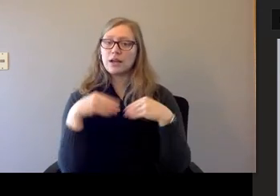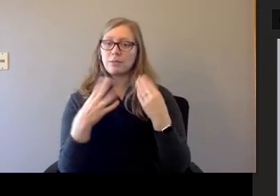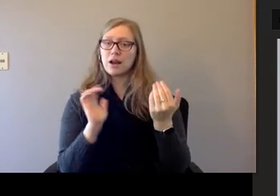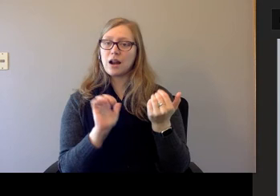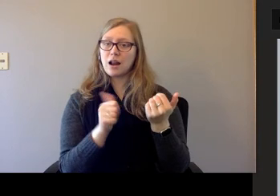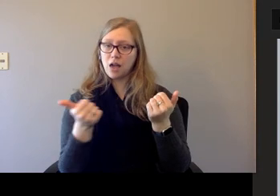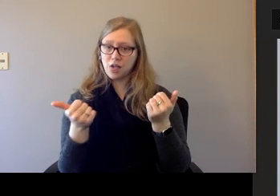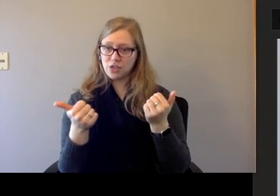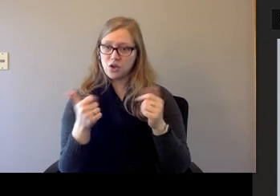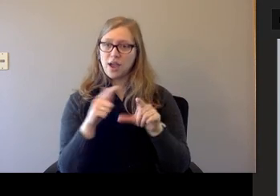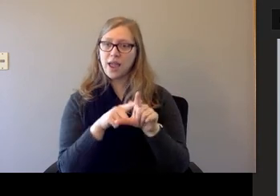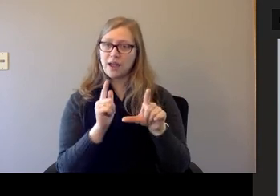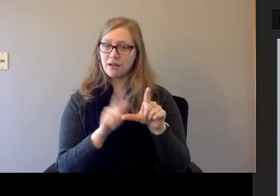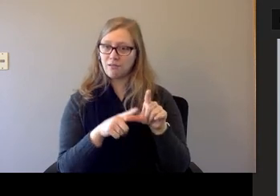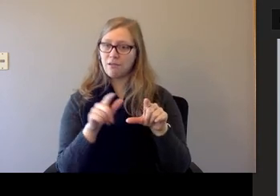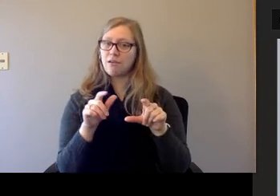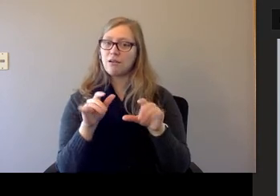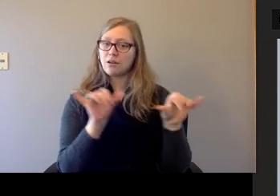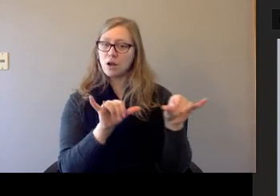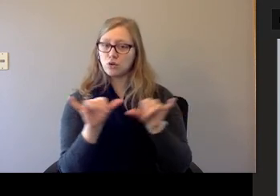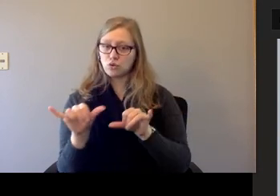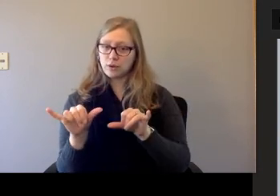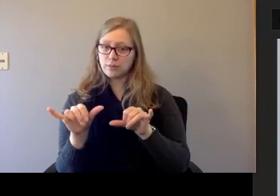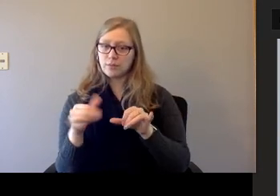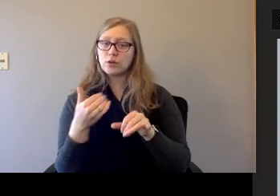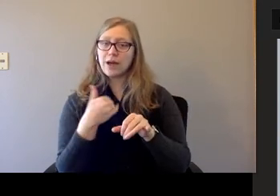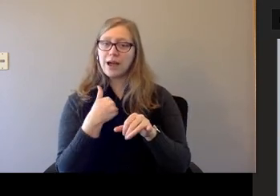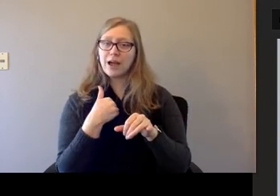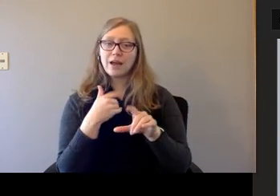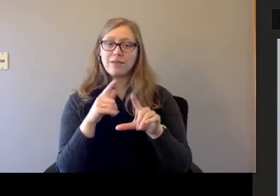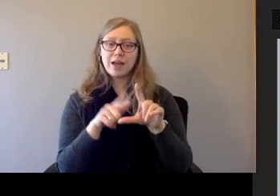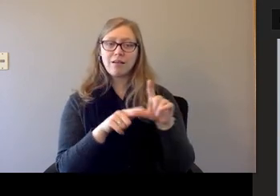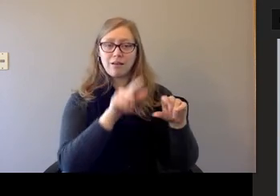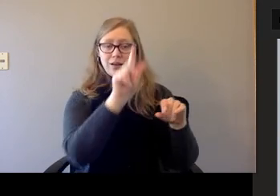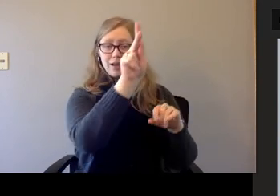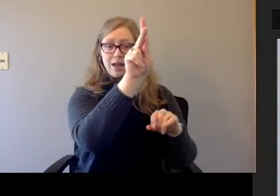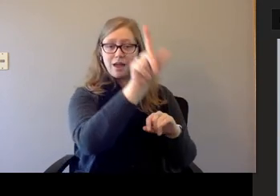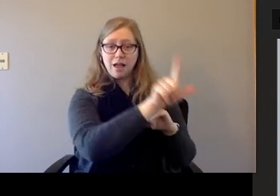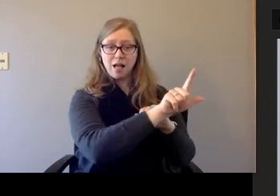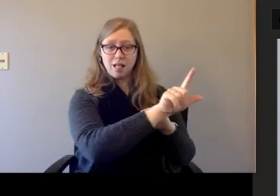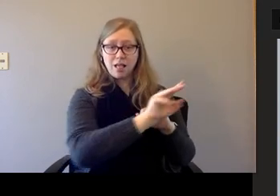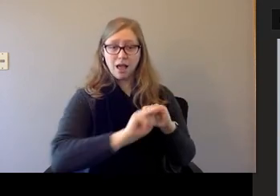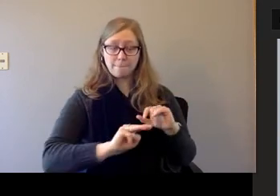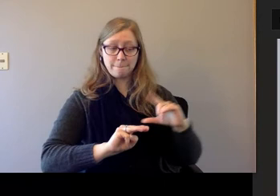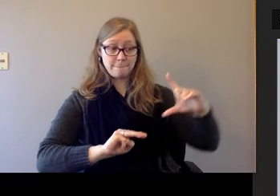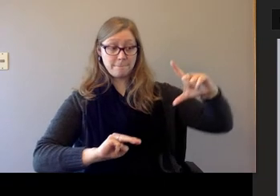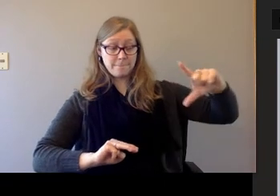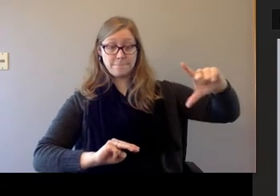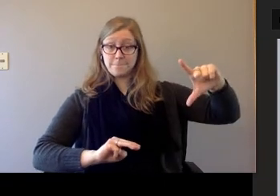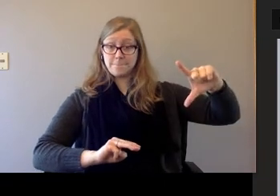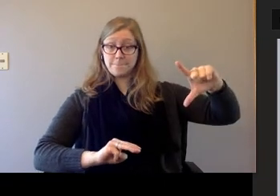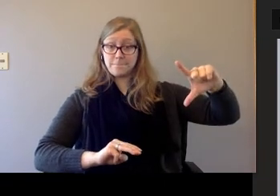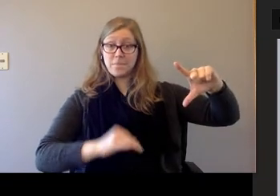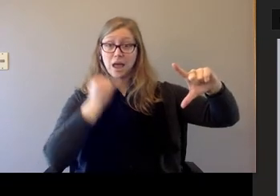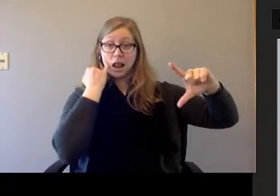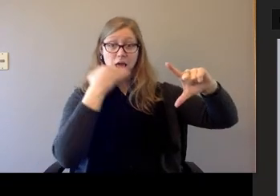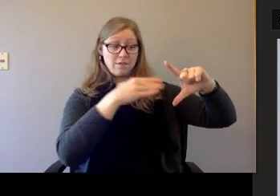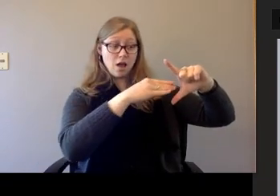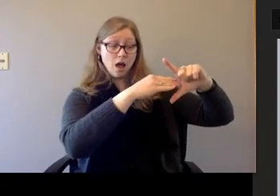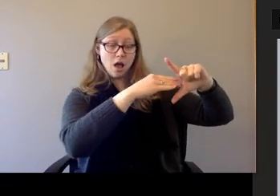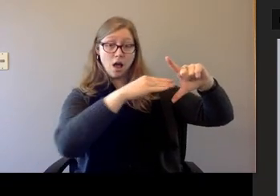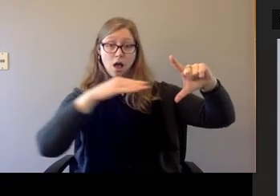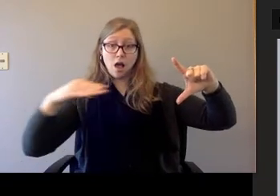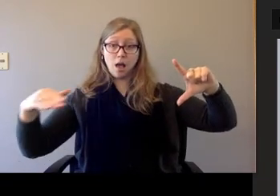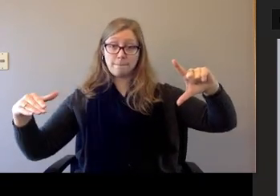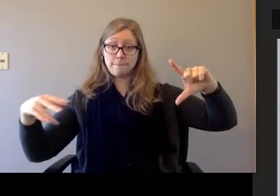here we have angle KLM, And if it bisects it, that means that this angle right